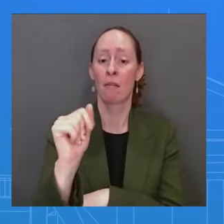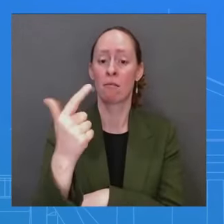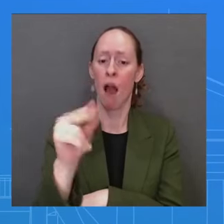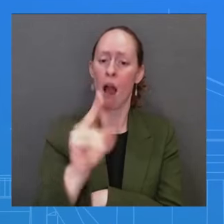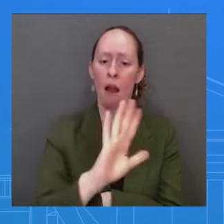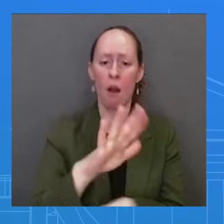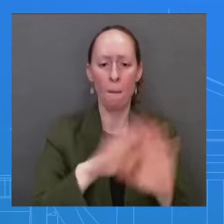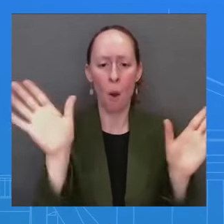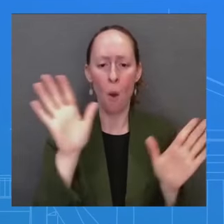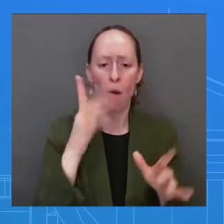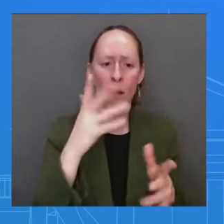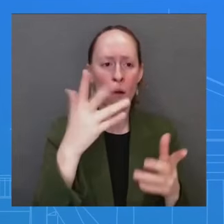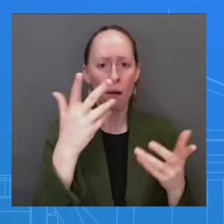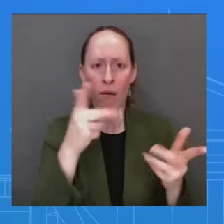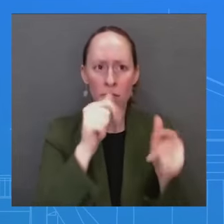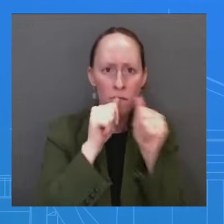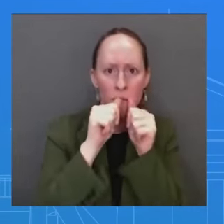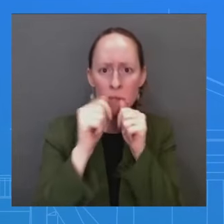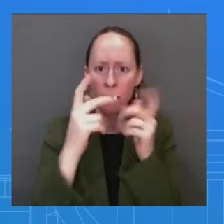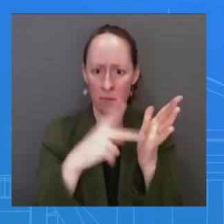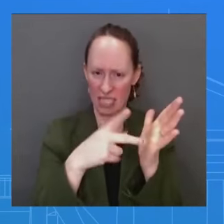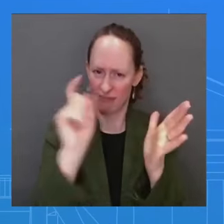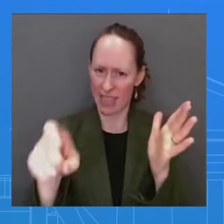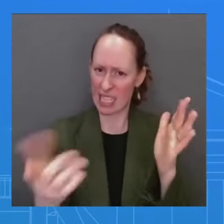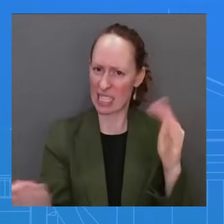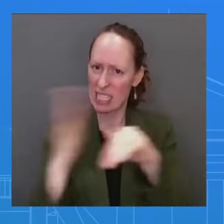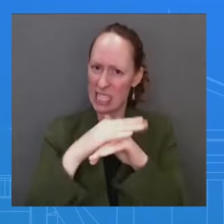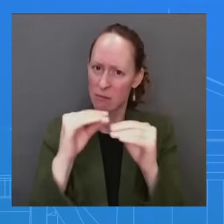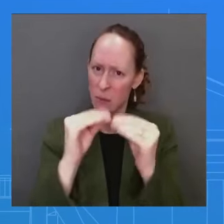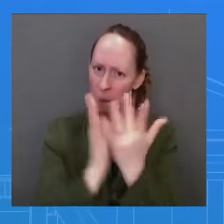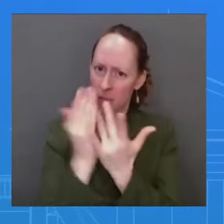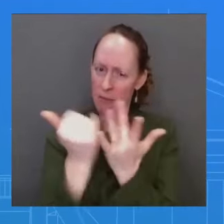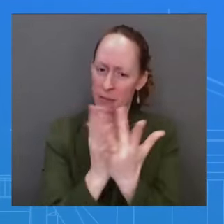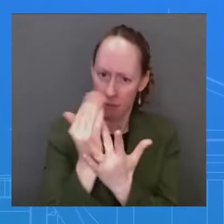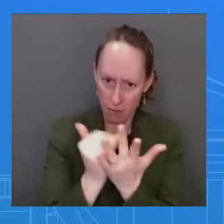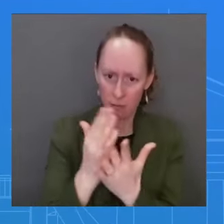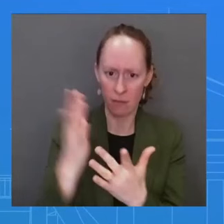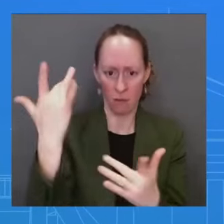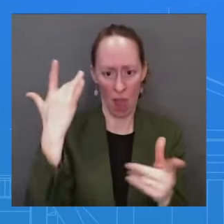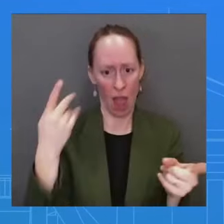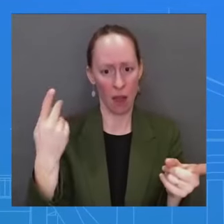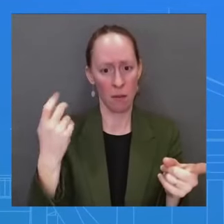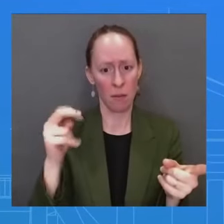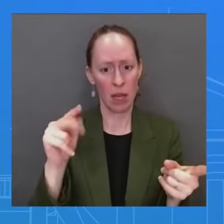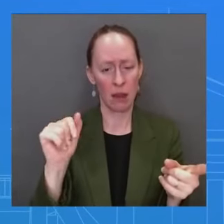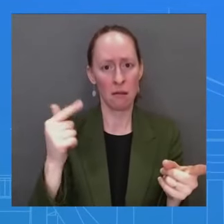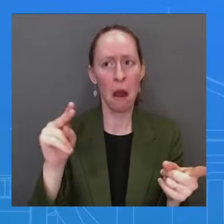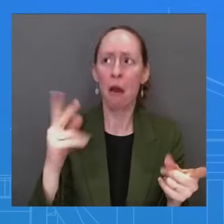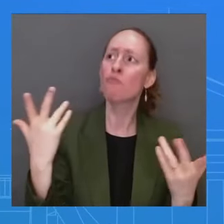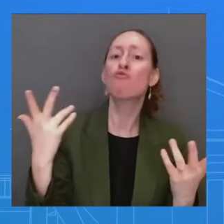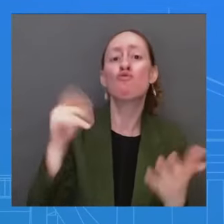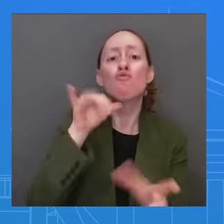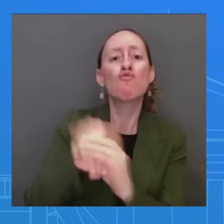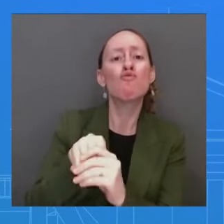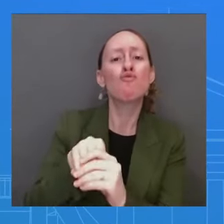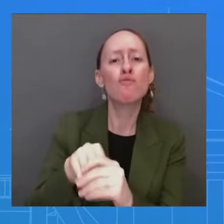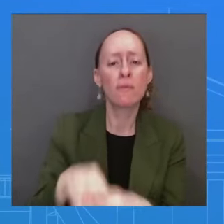transparency, the fact that the Pentagon did not have a plan to give the information? I'm not going to address individual press reports.